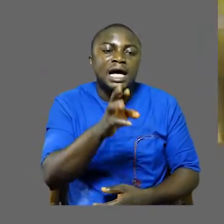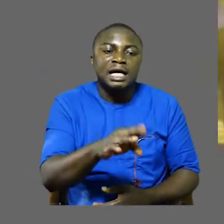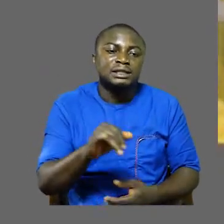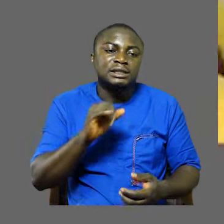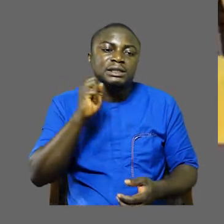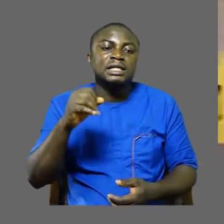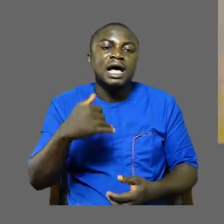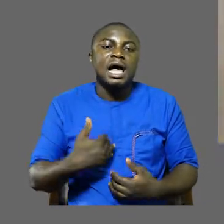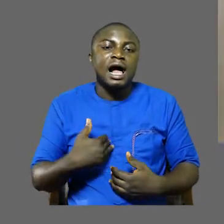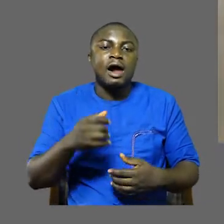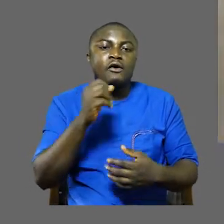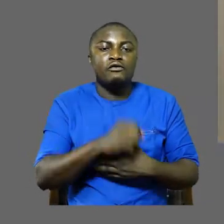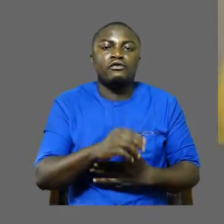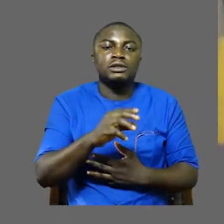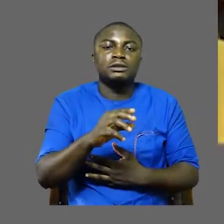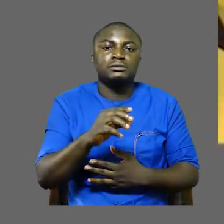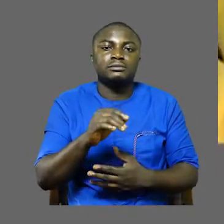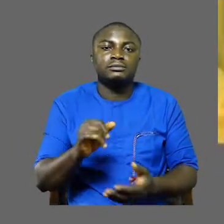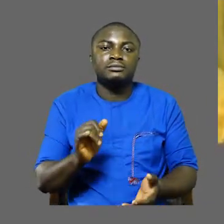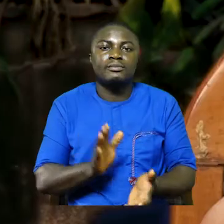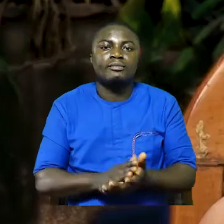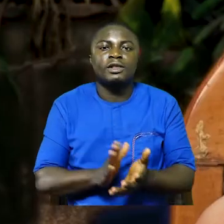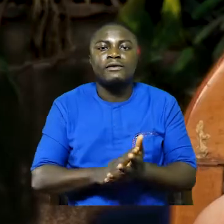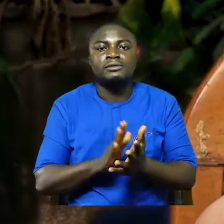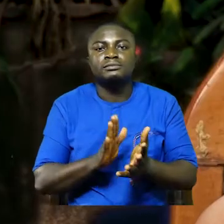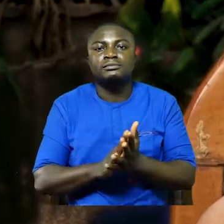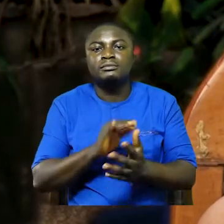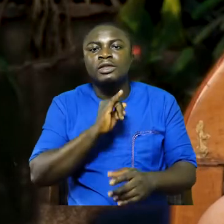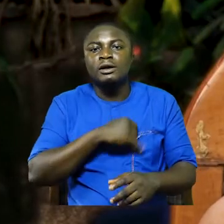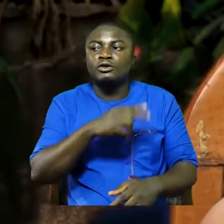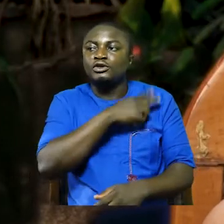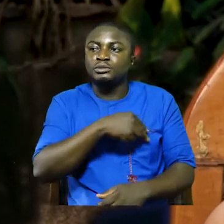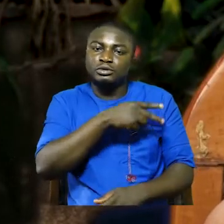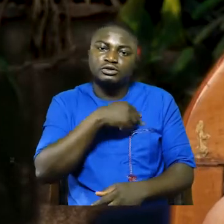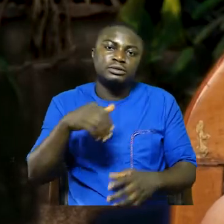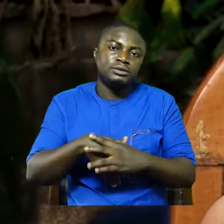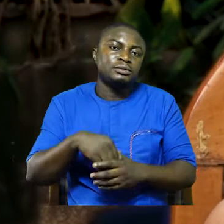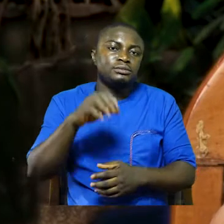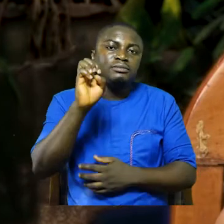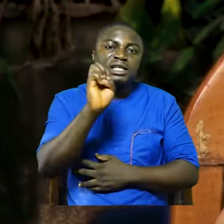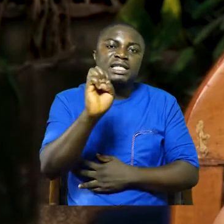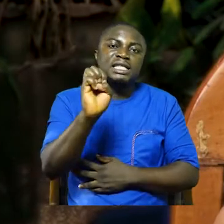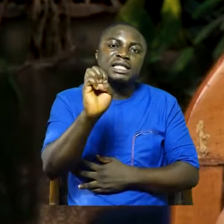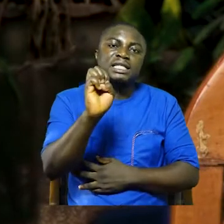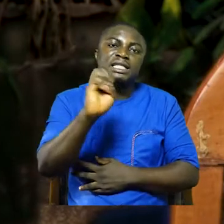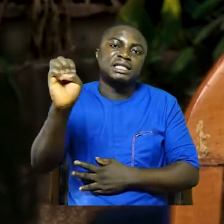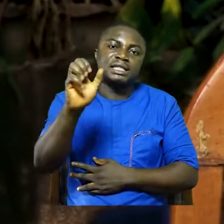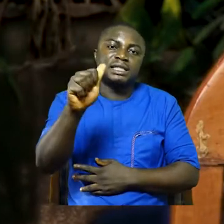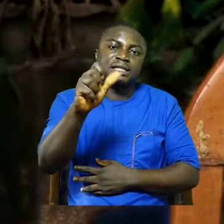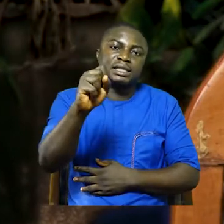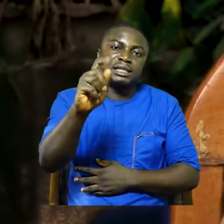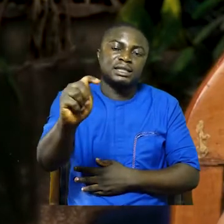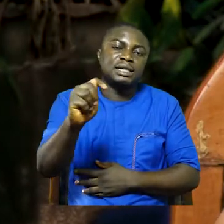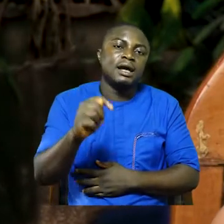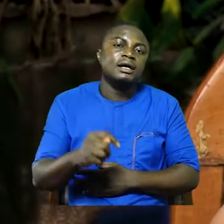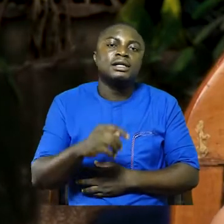has muscular dystrophy. Luckily for us, his hospital is in the east, and we were in the east at that time.